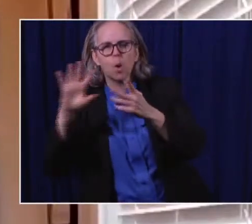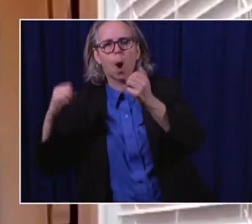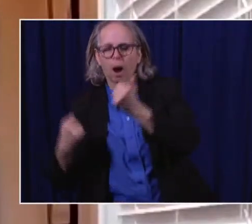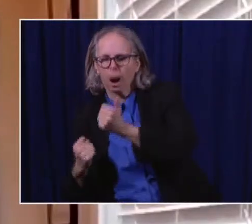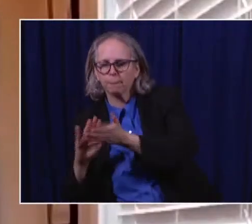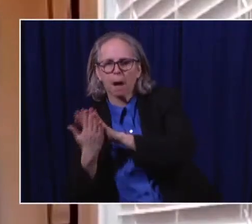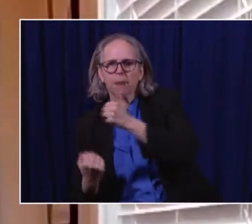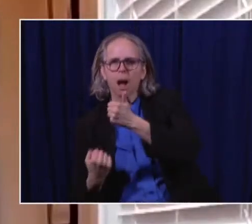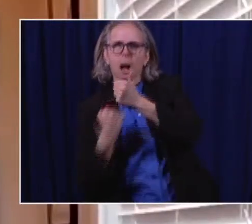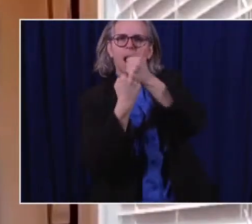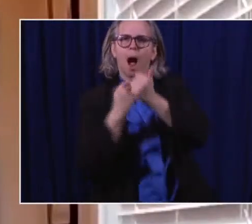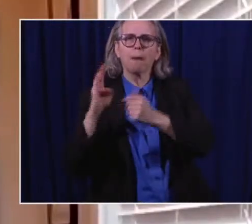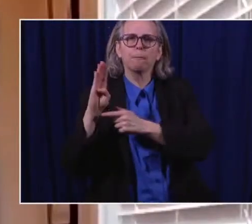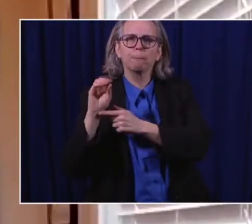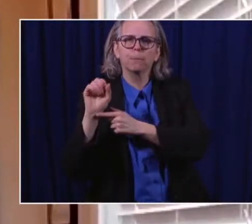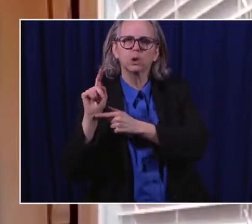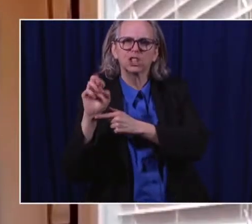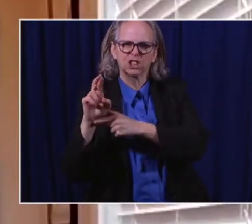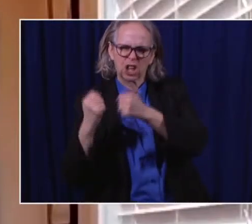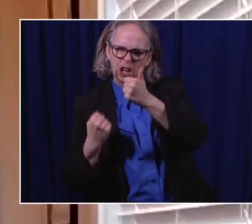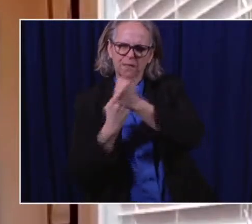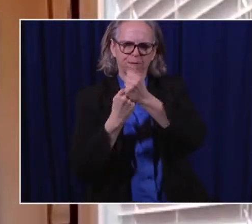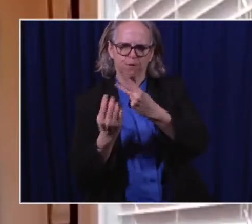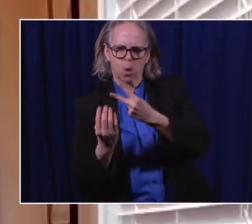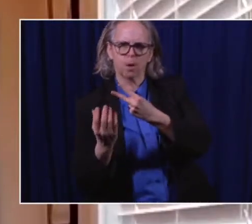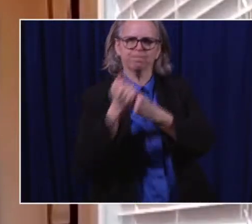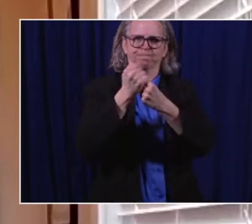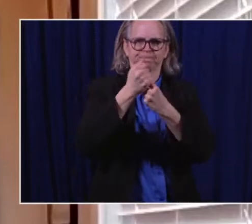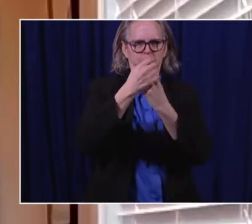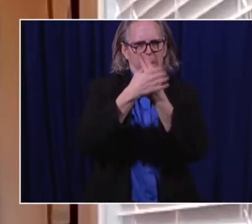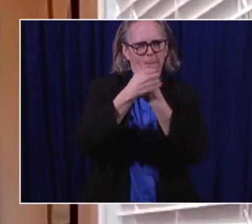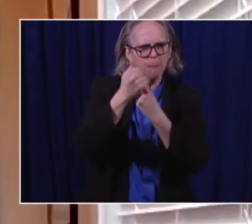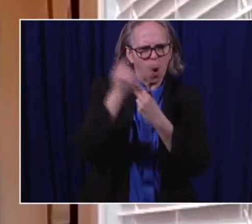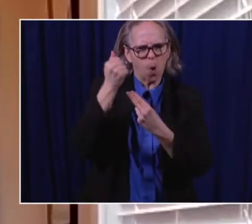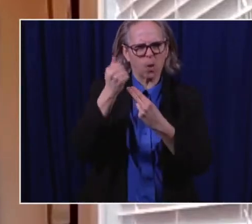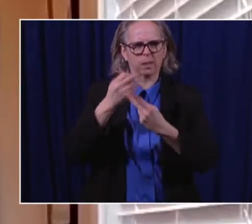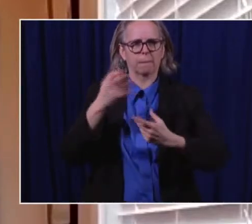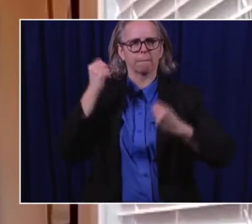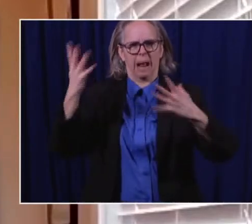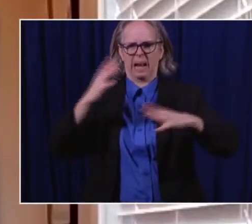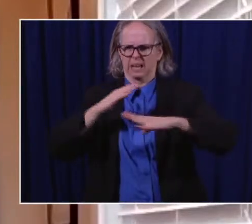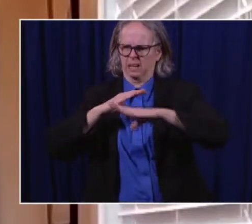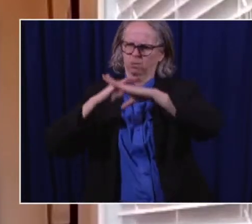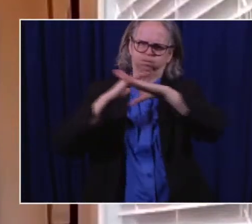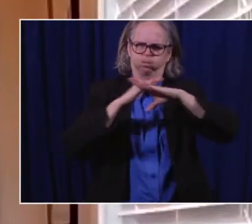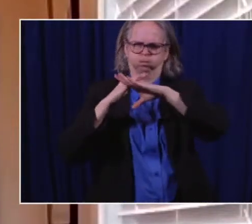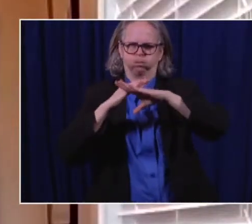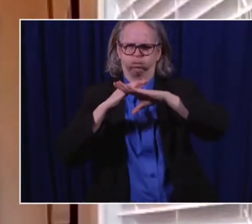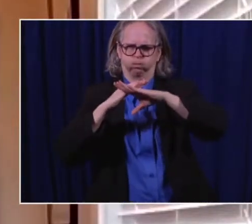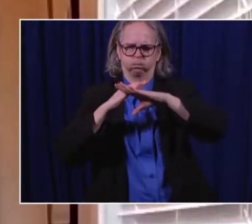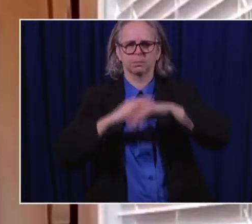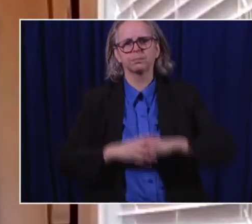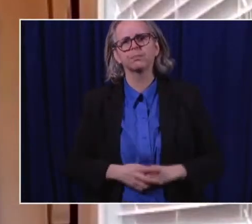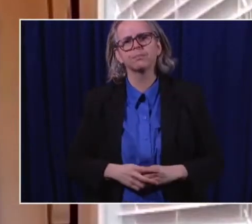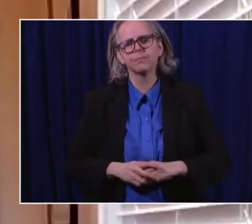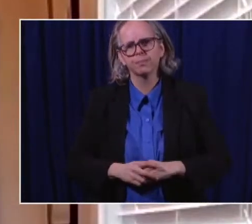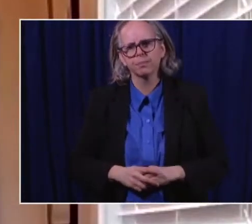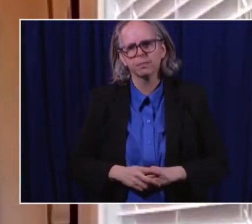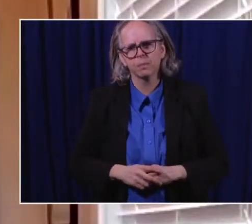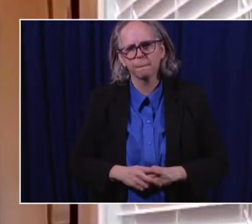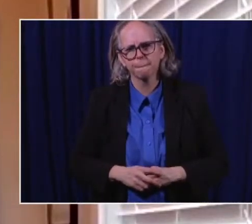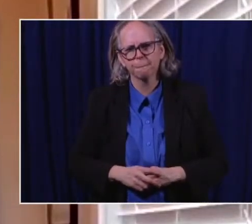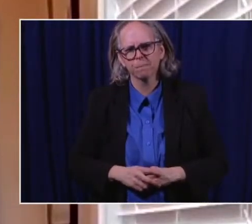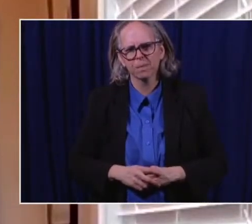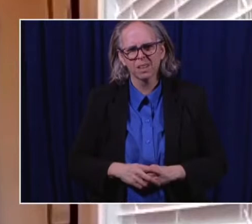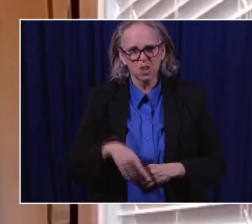important for our fight against COVID. So I don't want anyone to think that for these vaccines, a